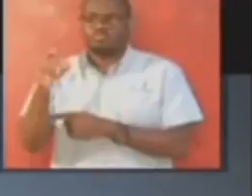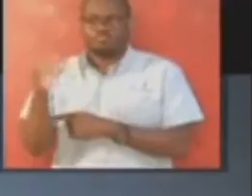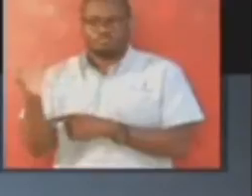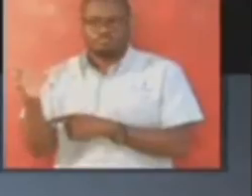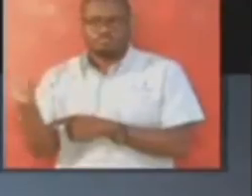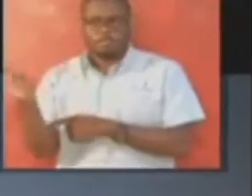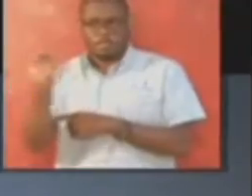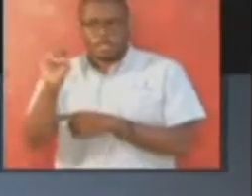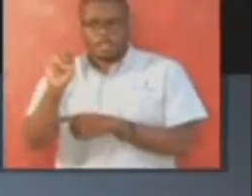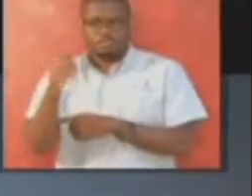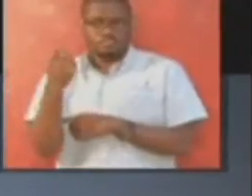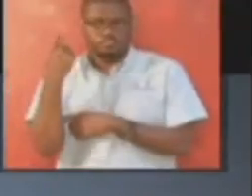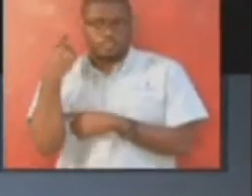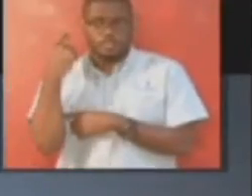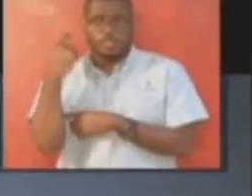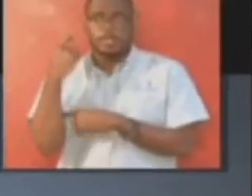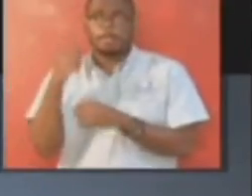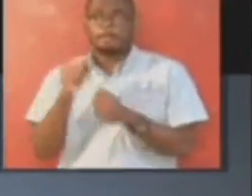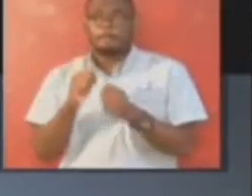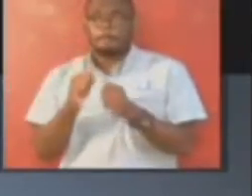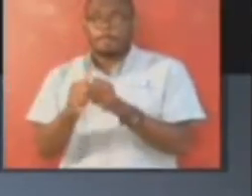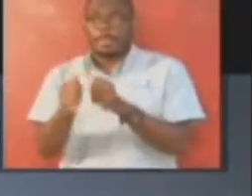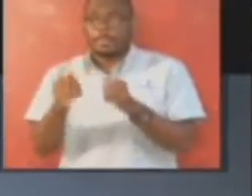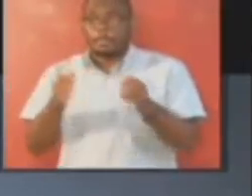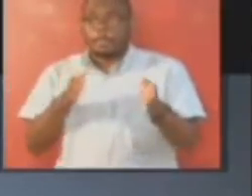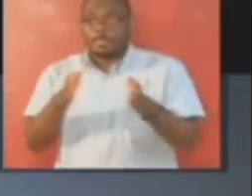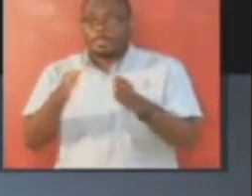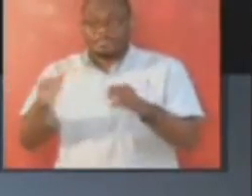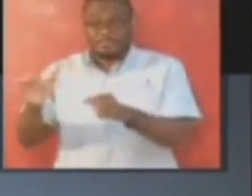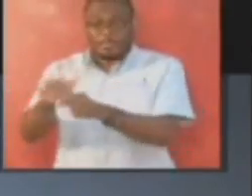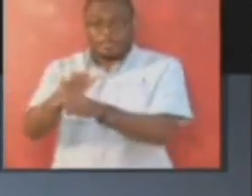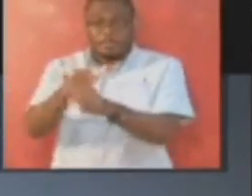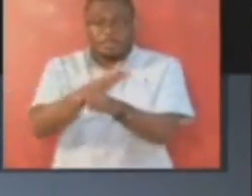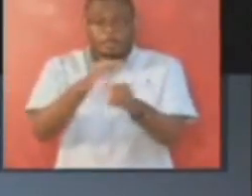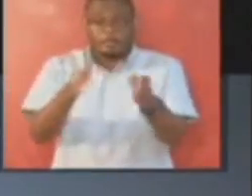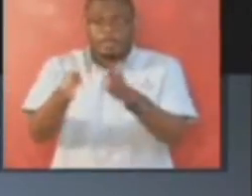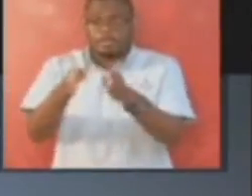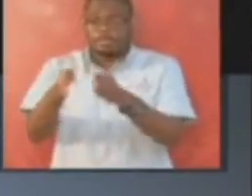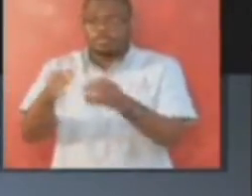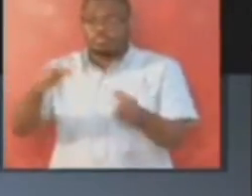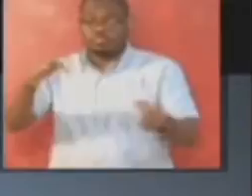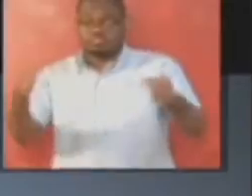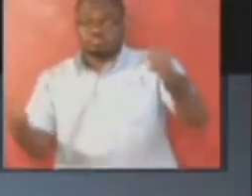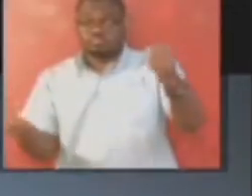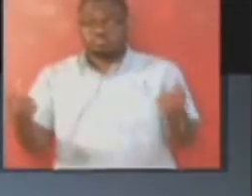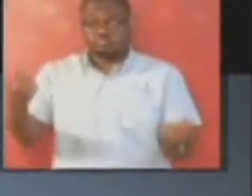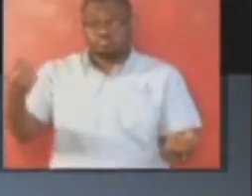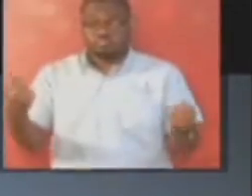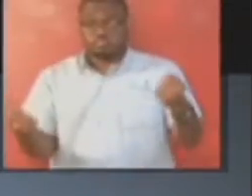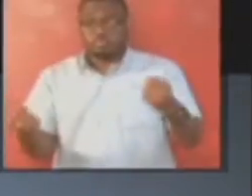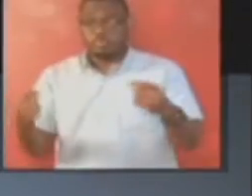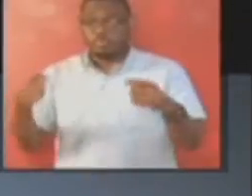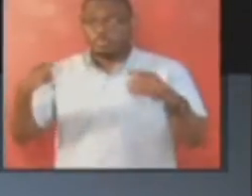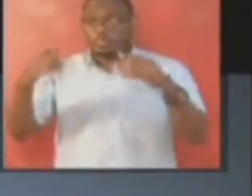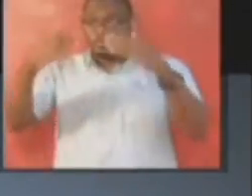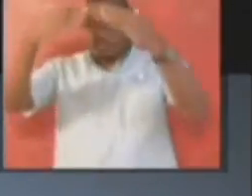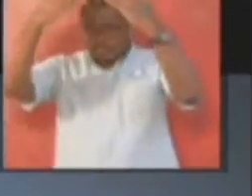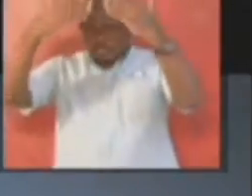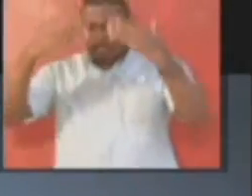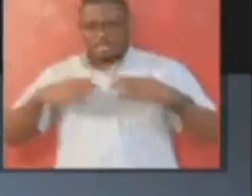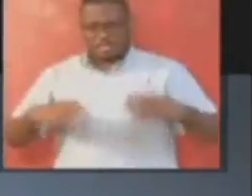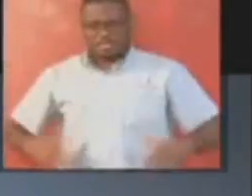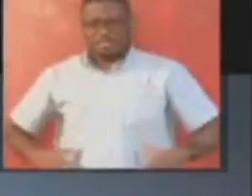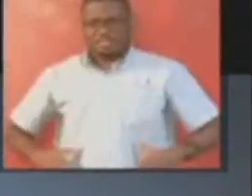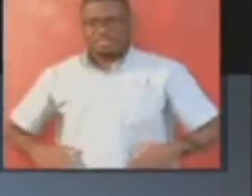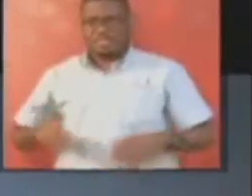carrying it was a busload of people. The driver was wearing a hazmat suit and they were heading towards Grandi area.